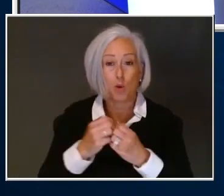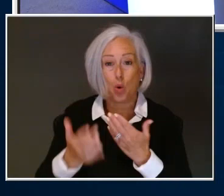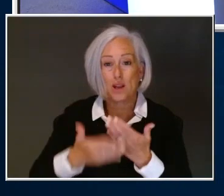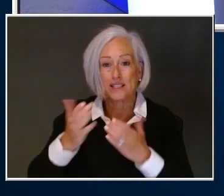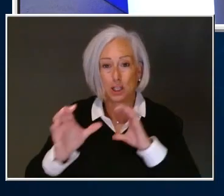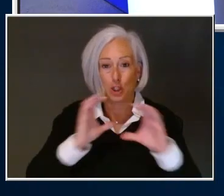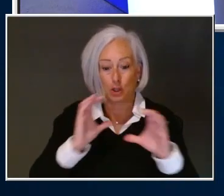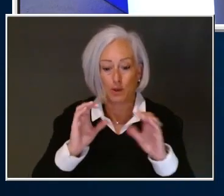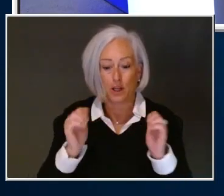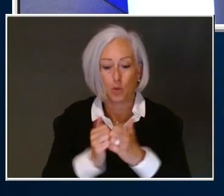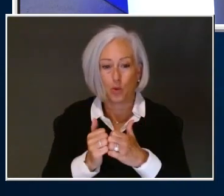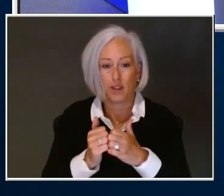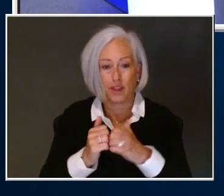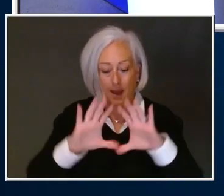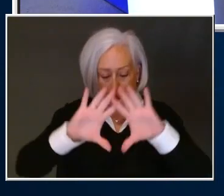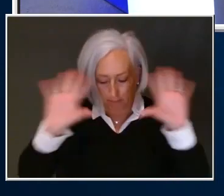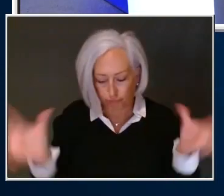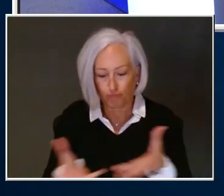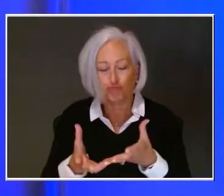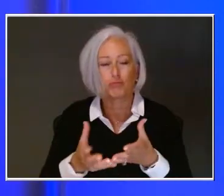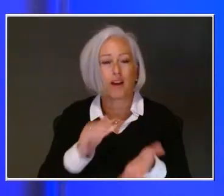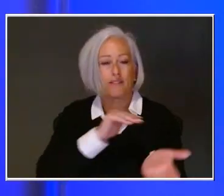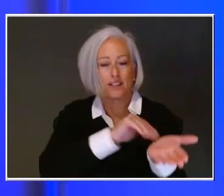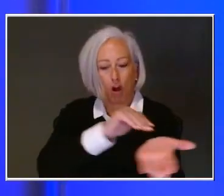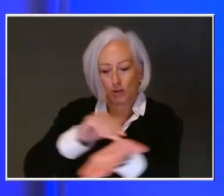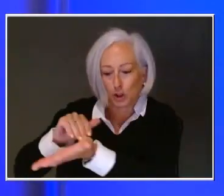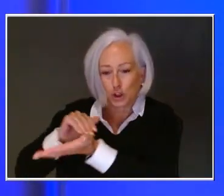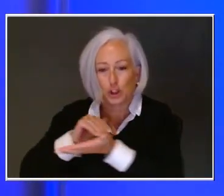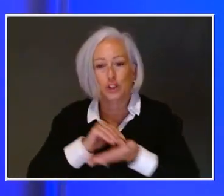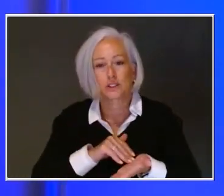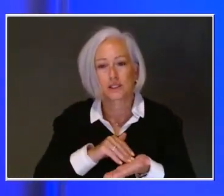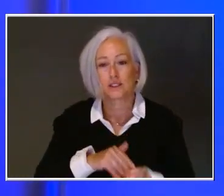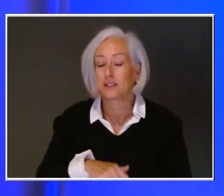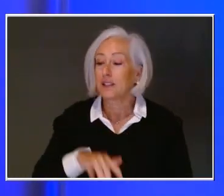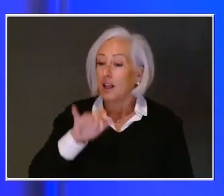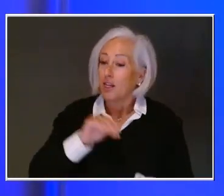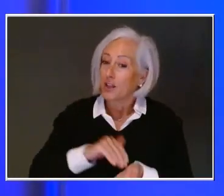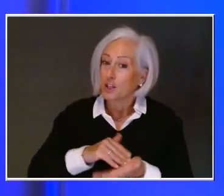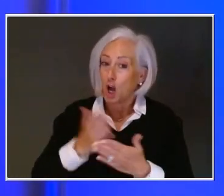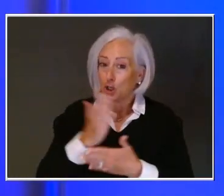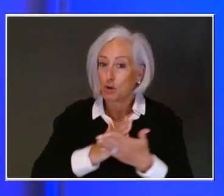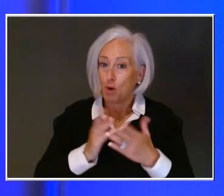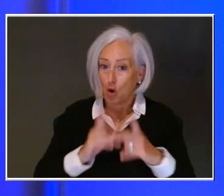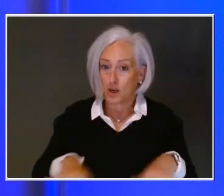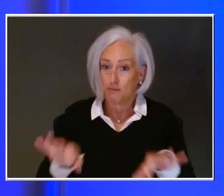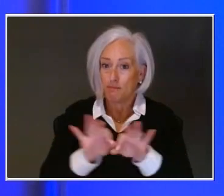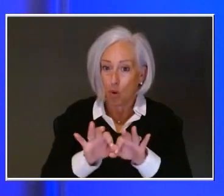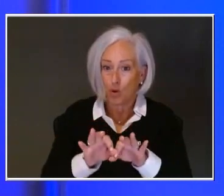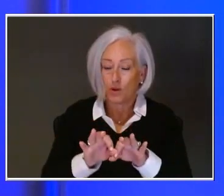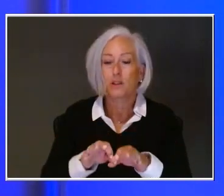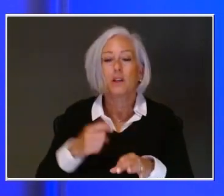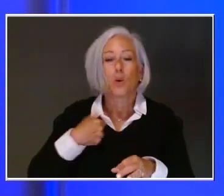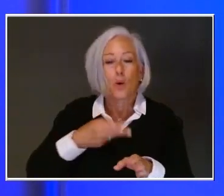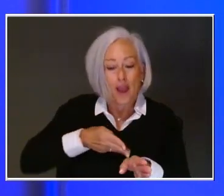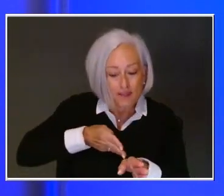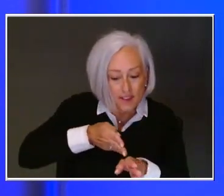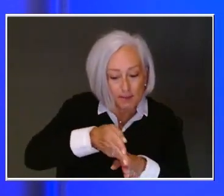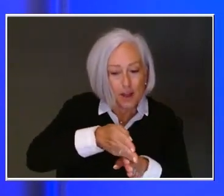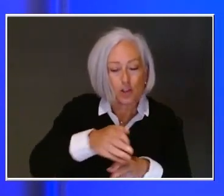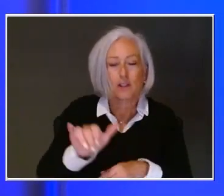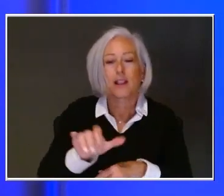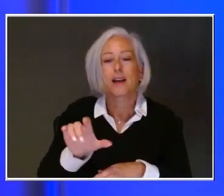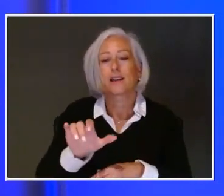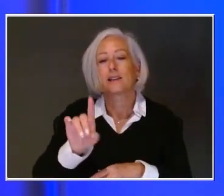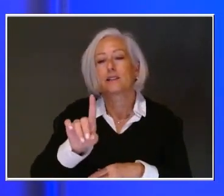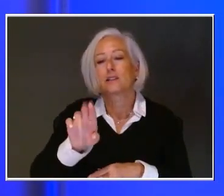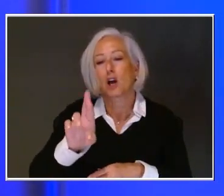saying, hey, I don't feel right. And I think the doctor piece is important. We have specialists like Dr. Randall,